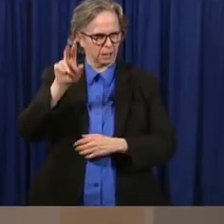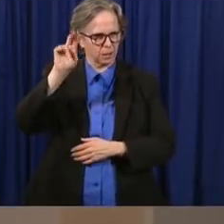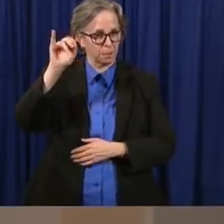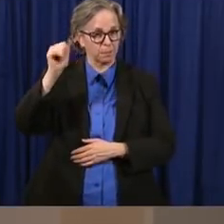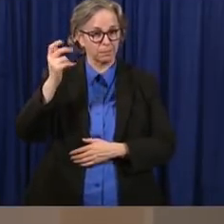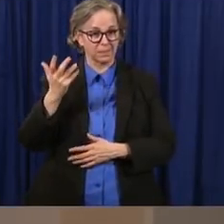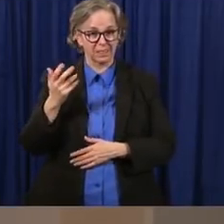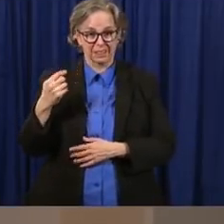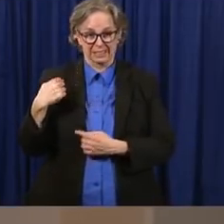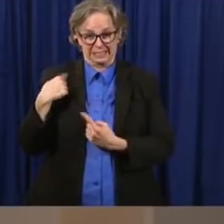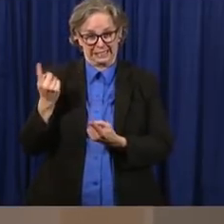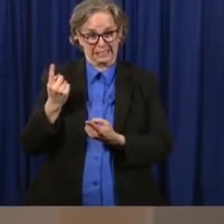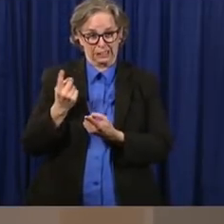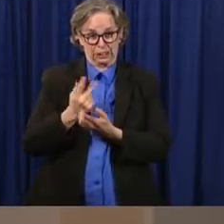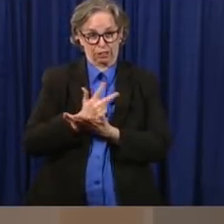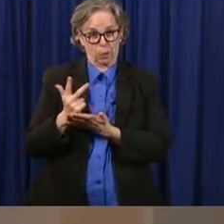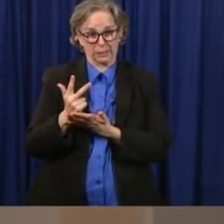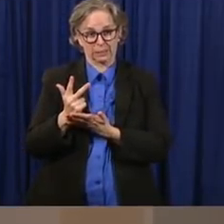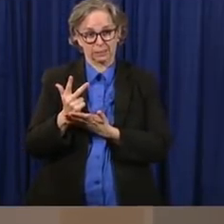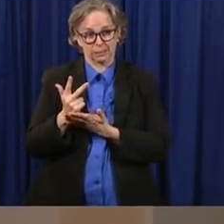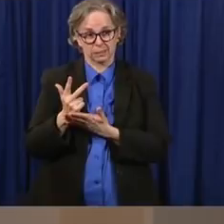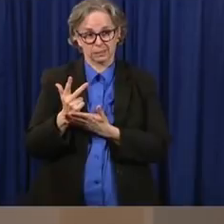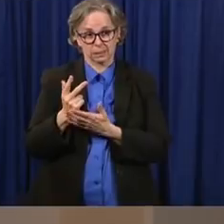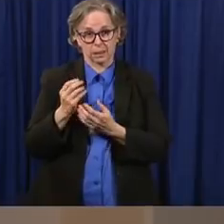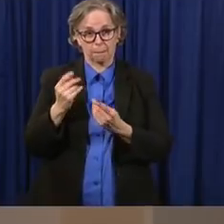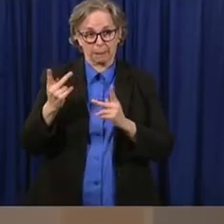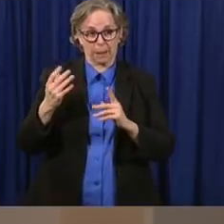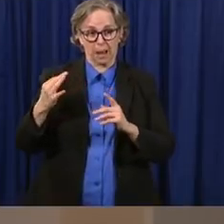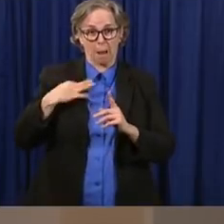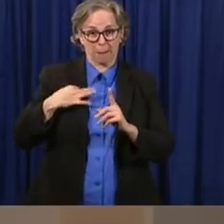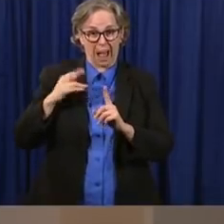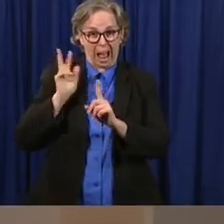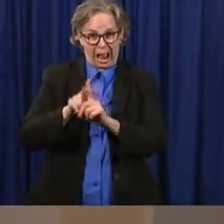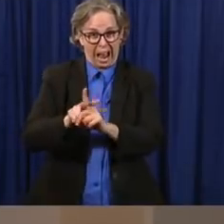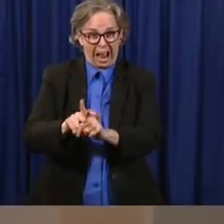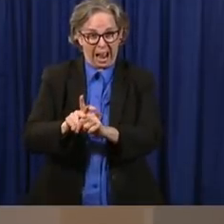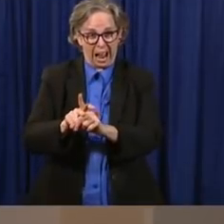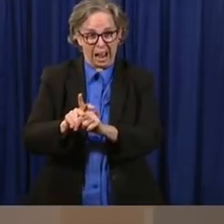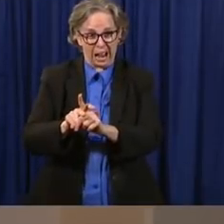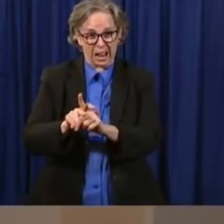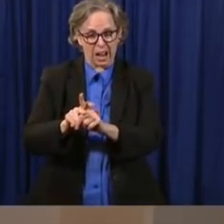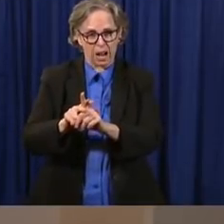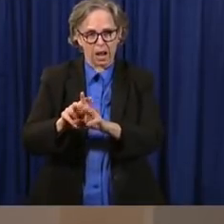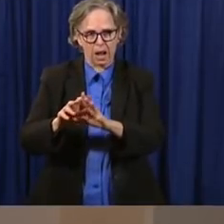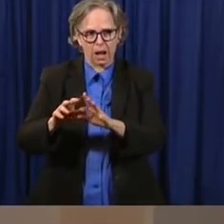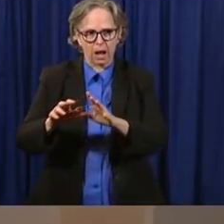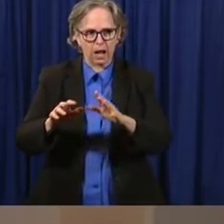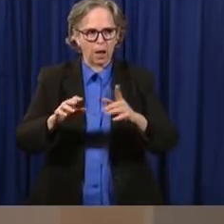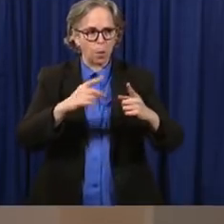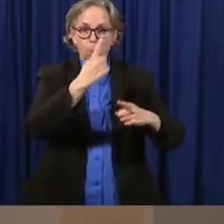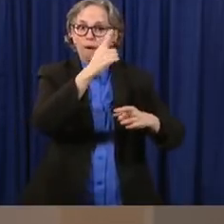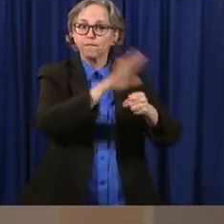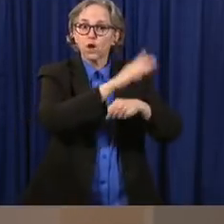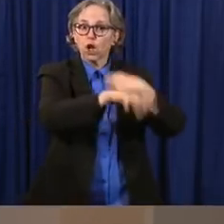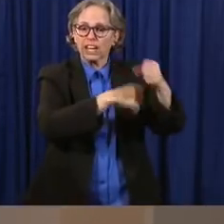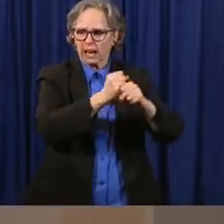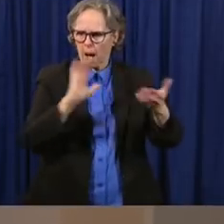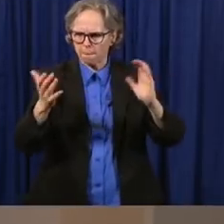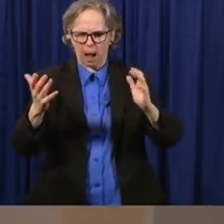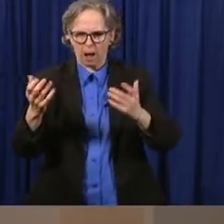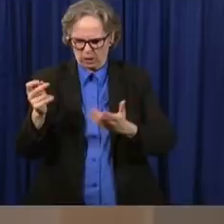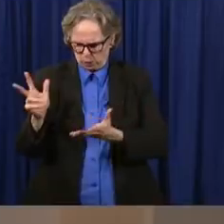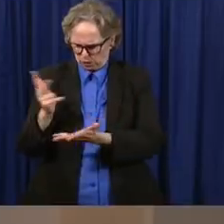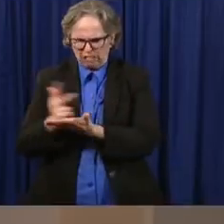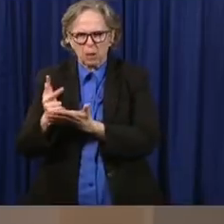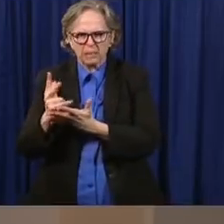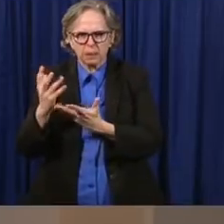weeks than we typically have in years. It is, I guess in a month, we're having more in a month than we would